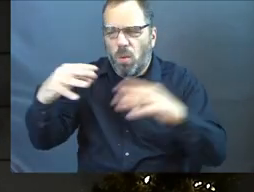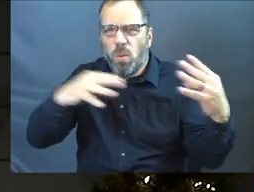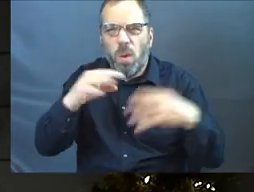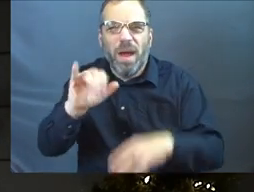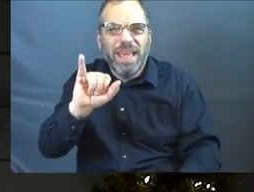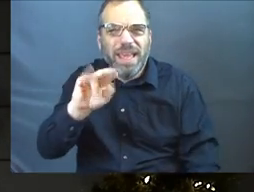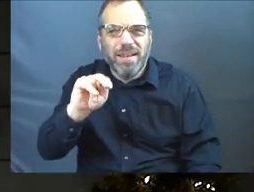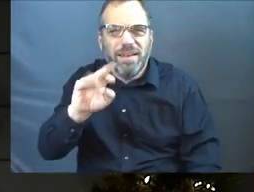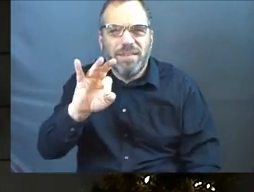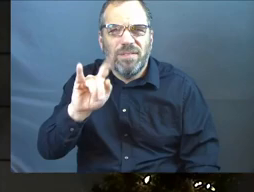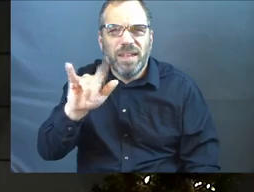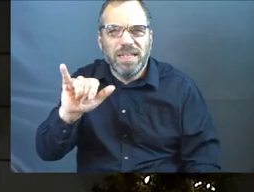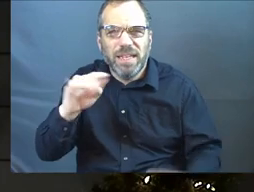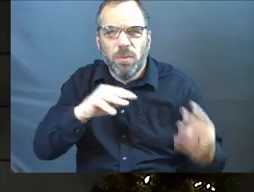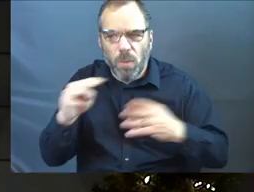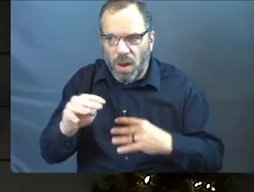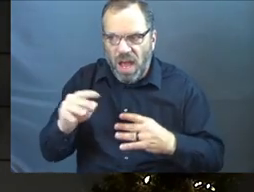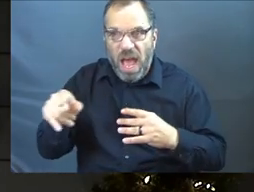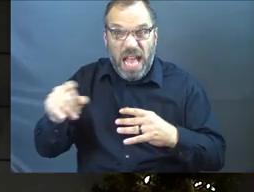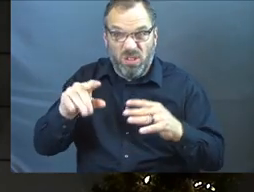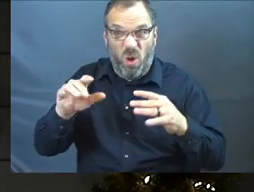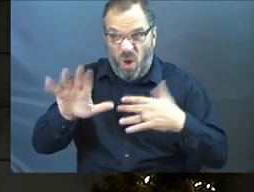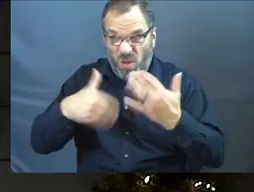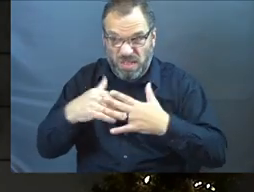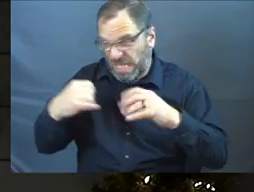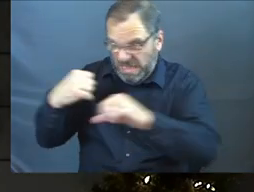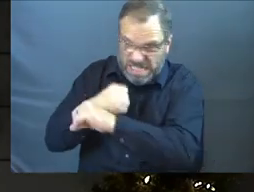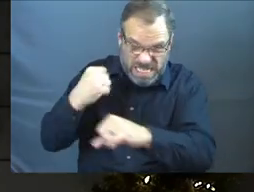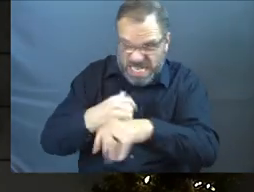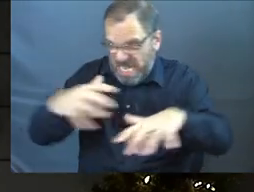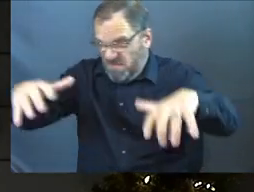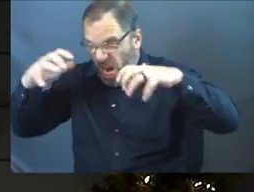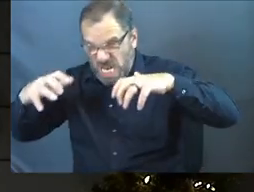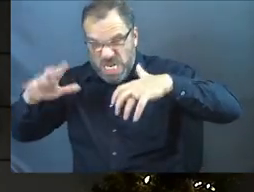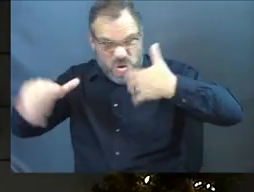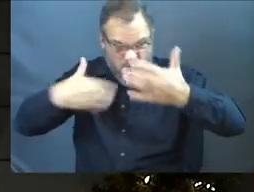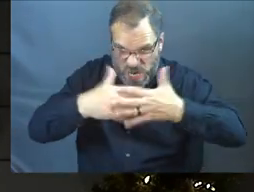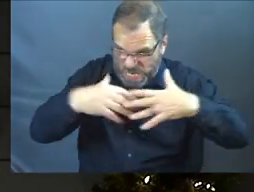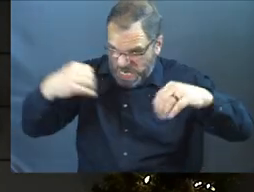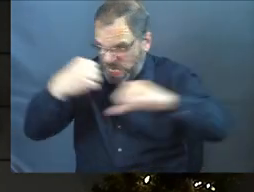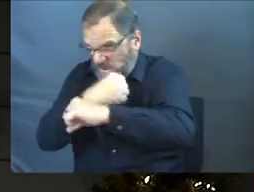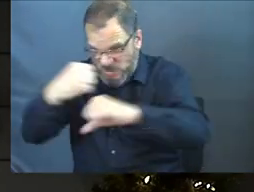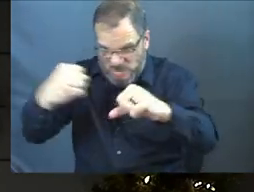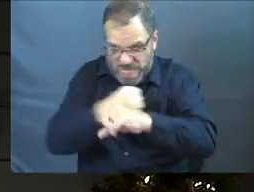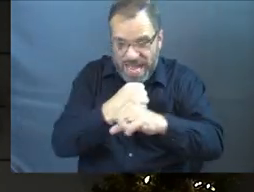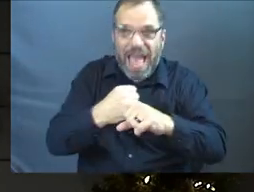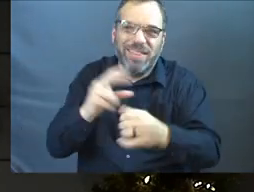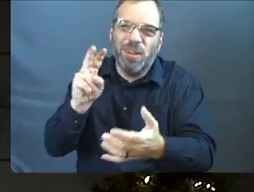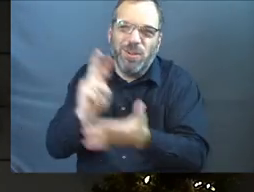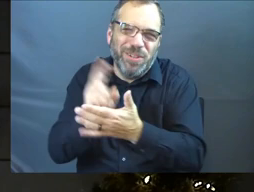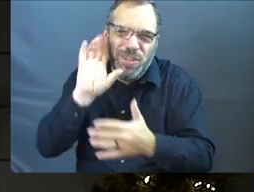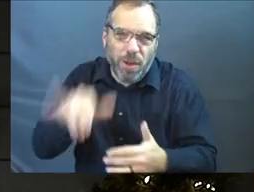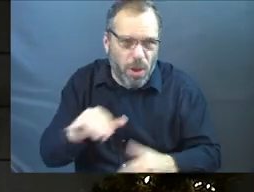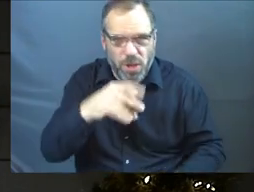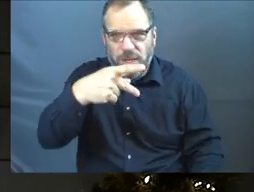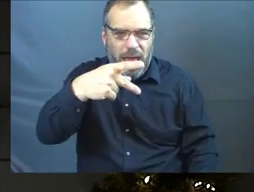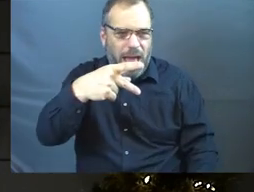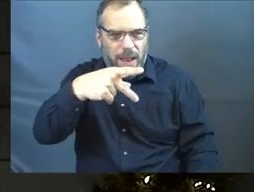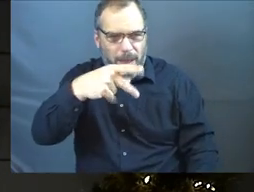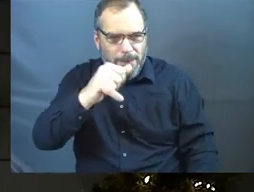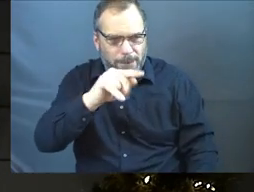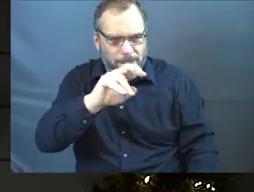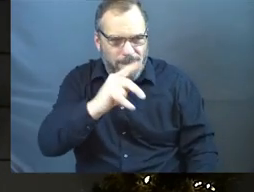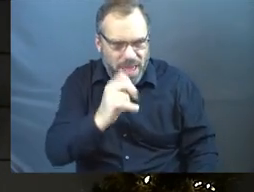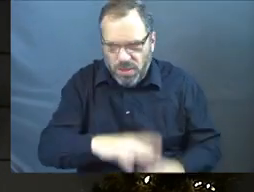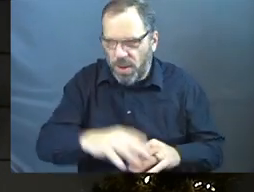And the Avengers are fighting all these, like, monsters and bad guys and all kinds of stuff, and truthfully, they're losing. Like, you got Black Panther out here, you got Black